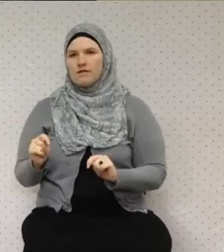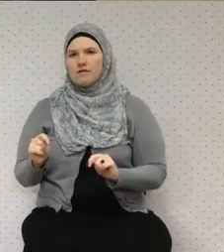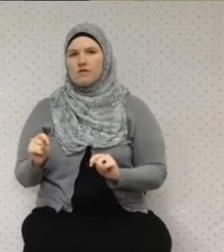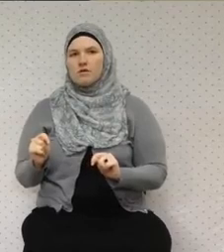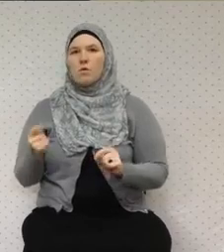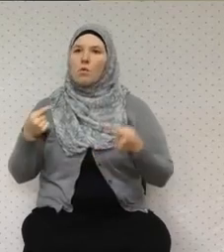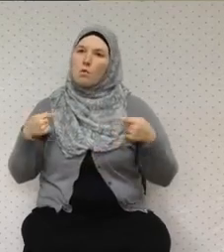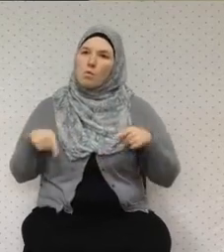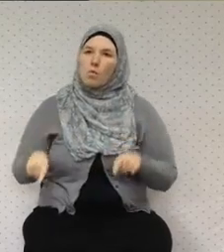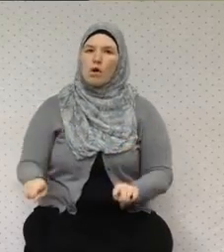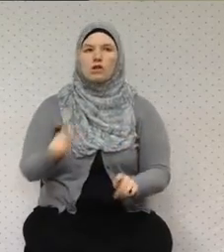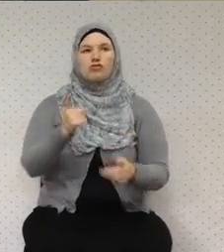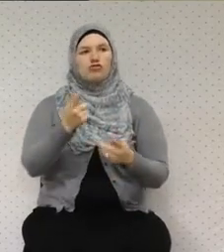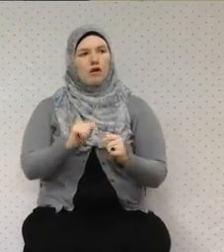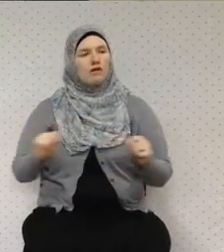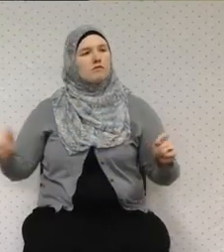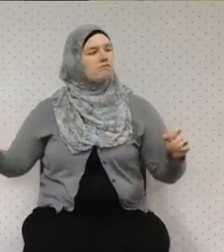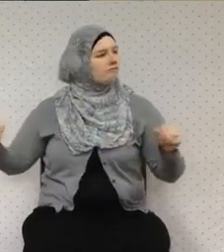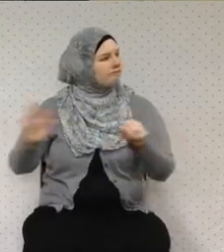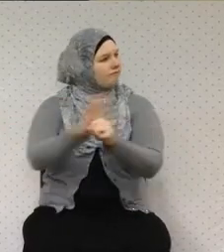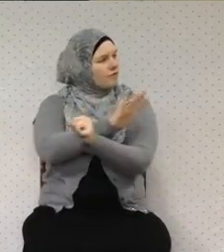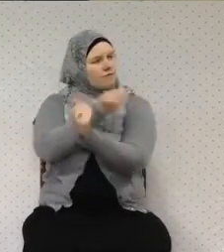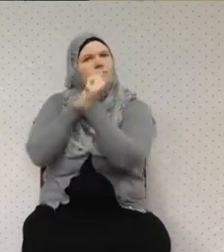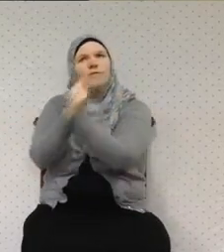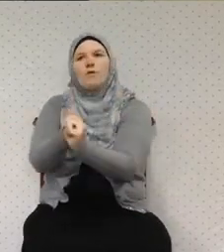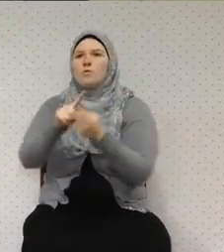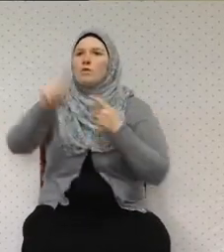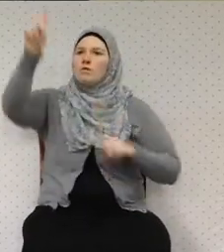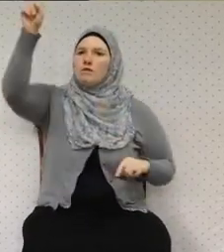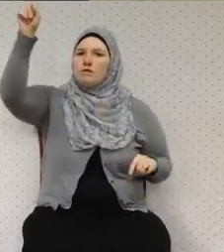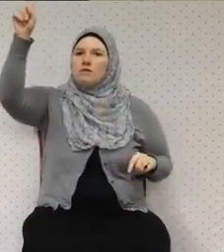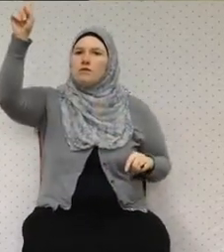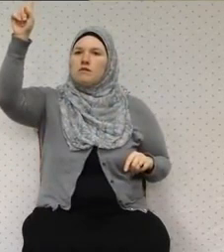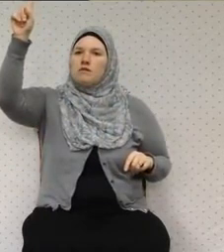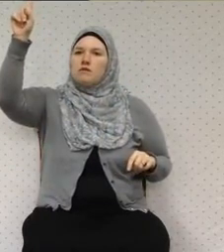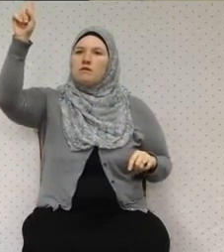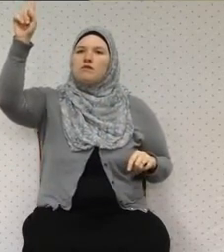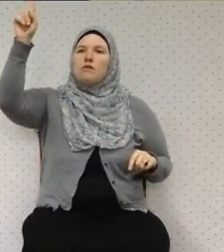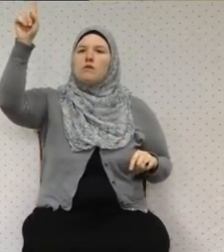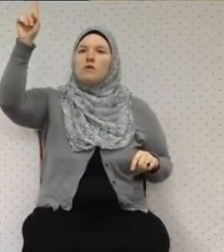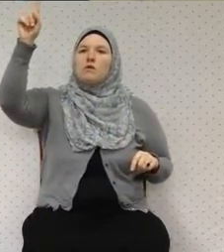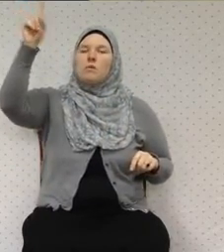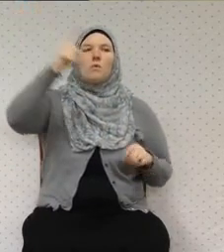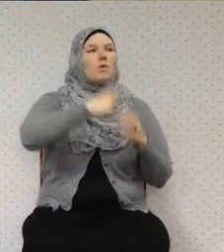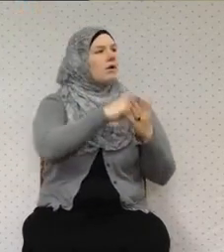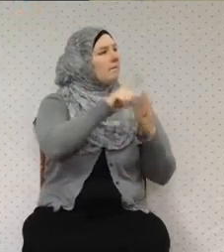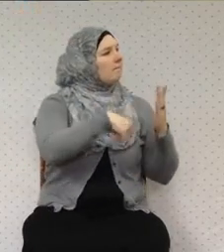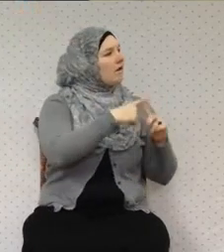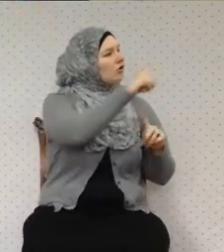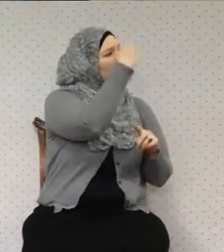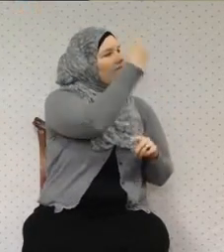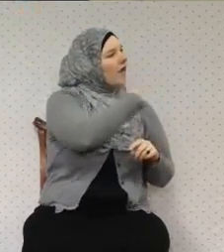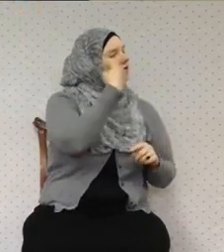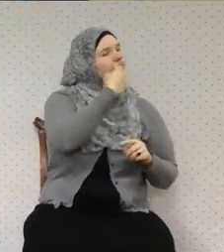while he is submitting his face to Allah? What it is about submitting